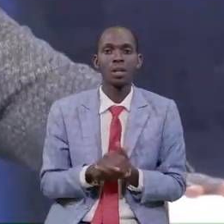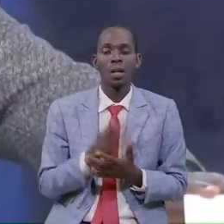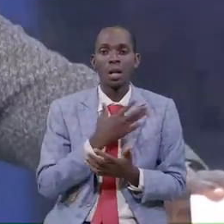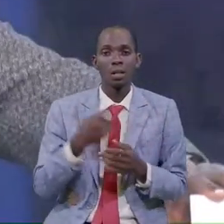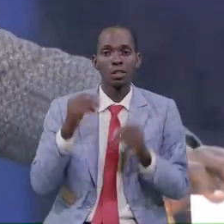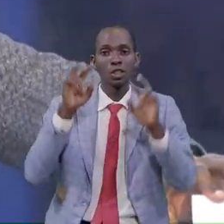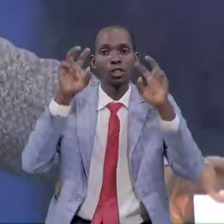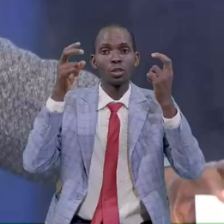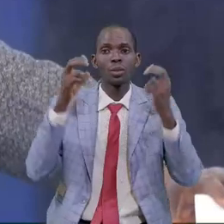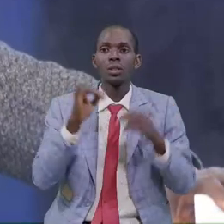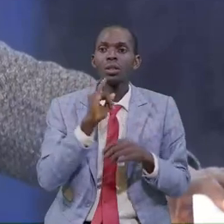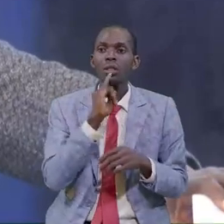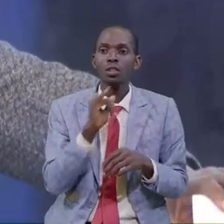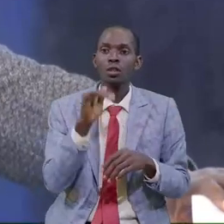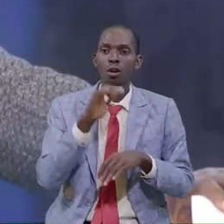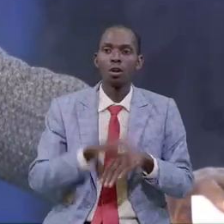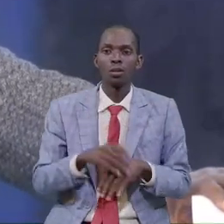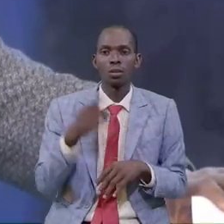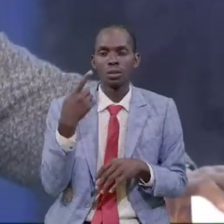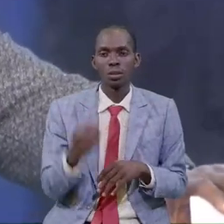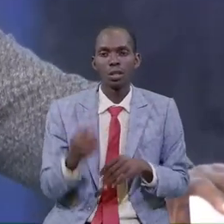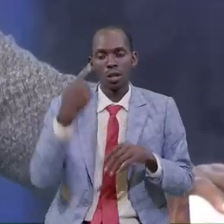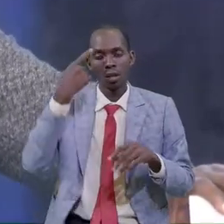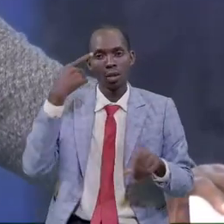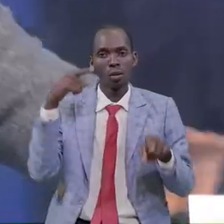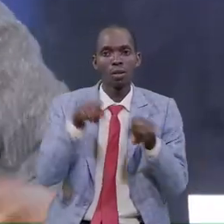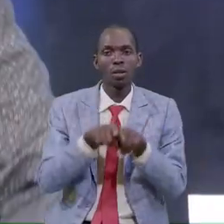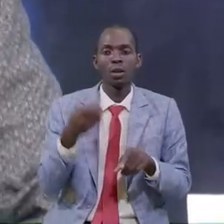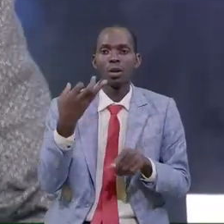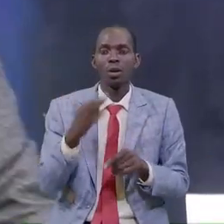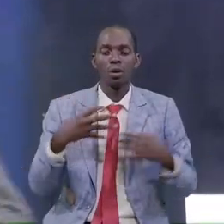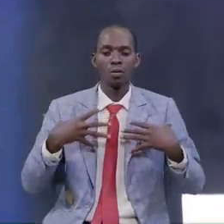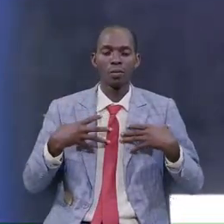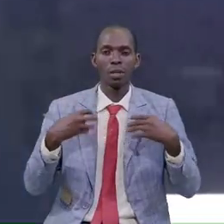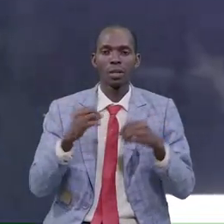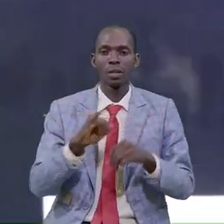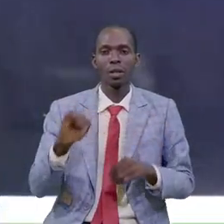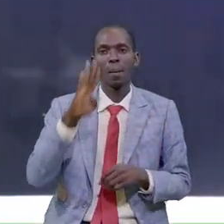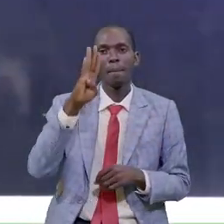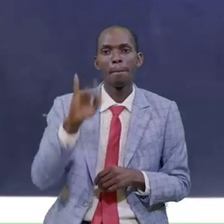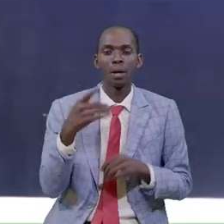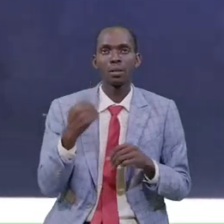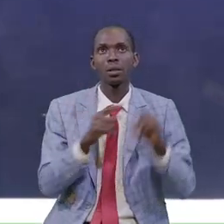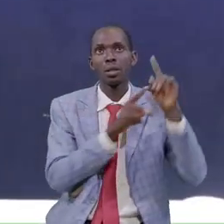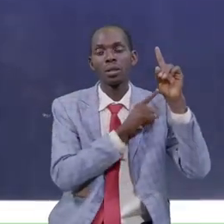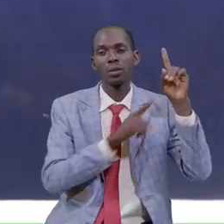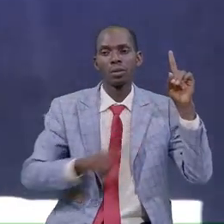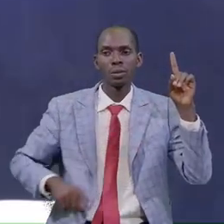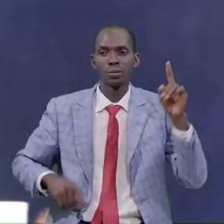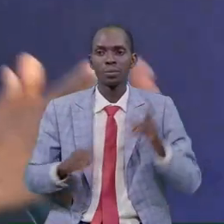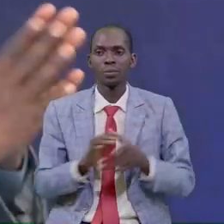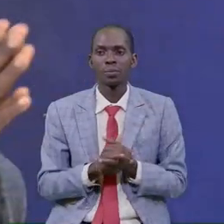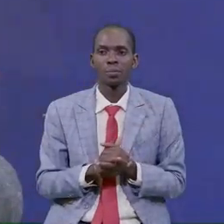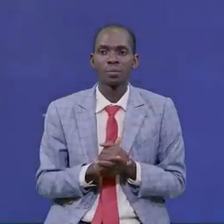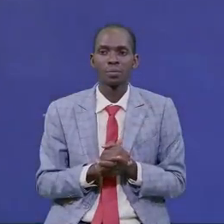centered on the covenant of healing by the Lord. Qui est concentré, qui se